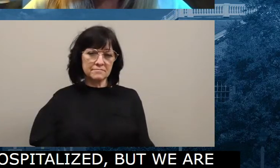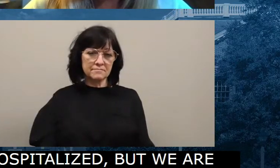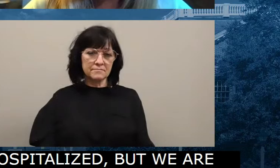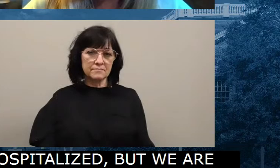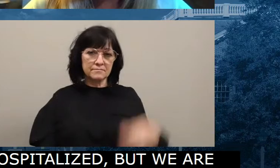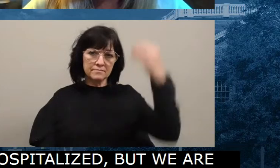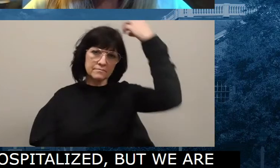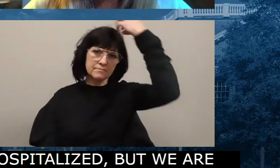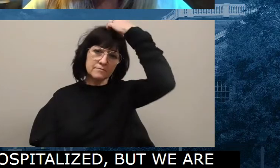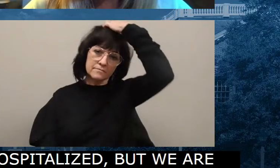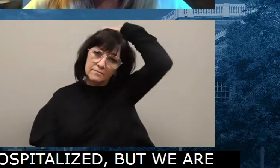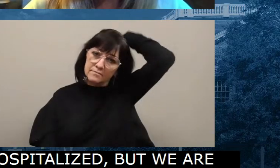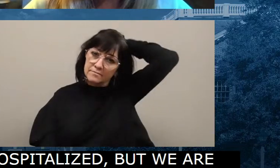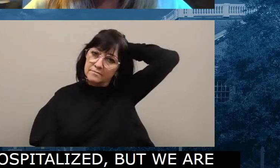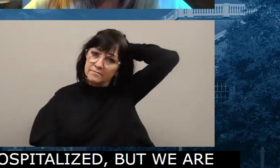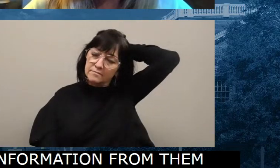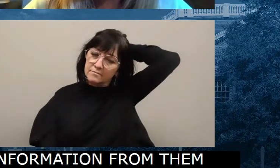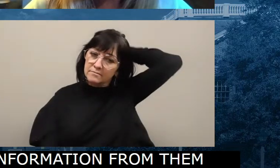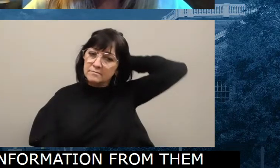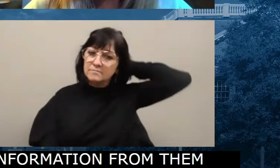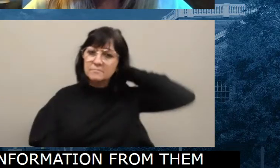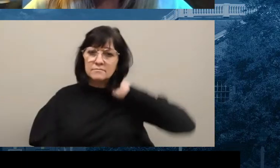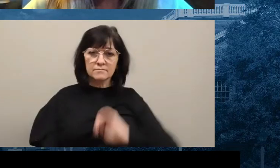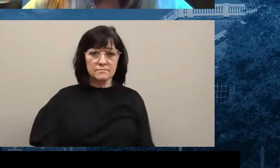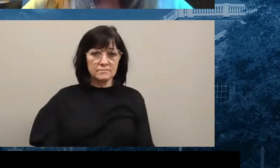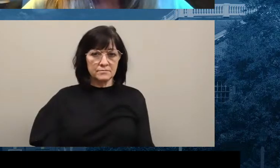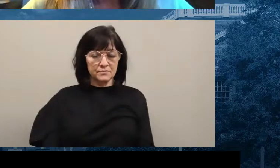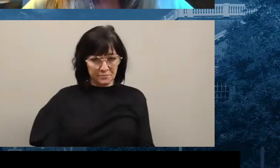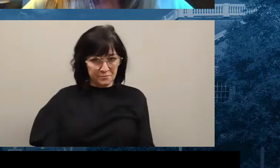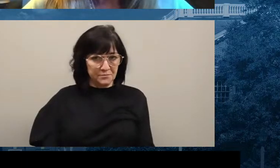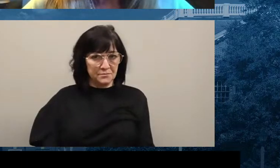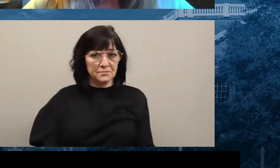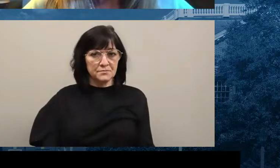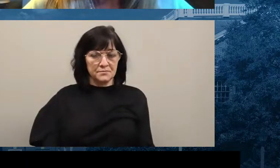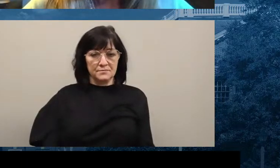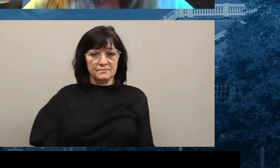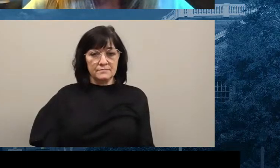All right, next we'll go to Tim Mastro from Delaware State News.